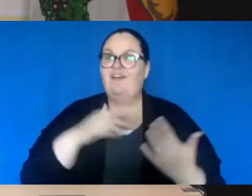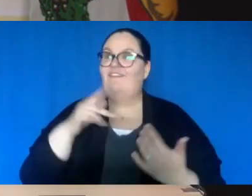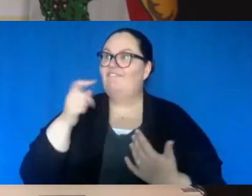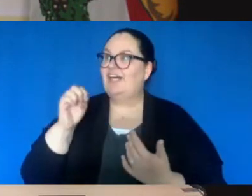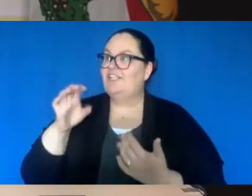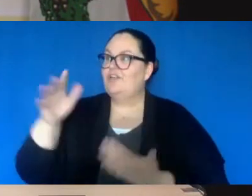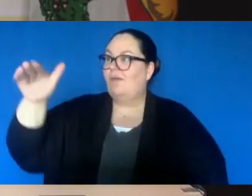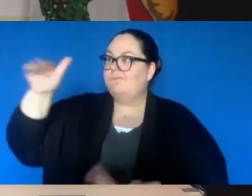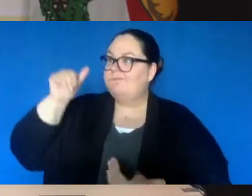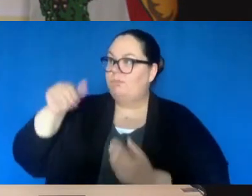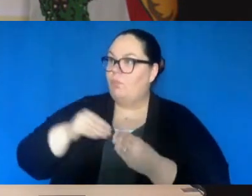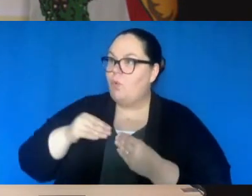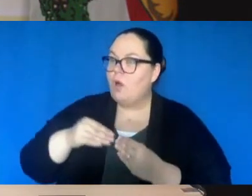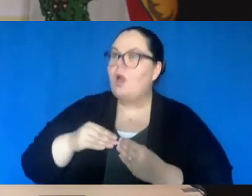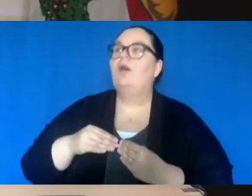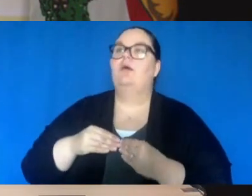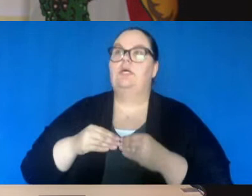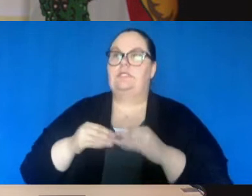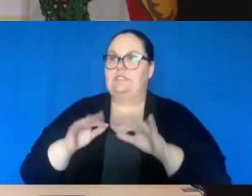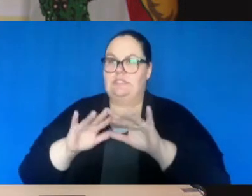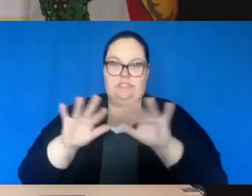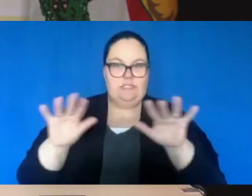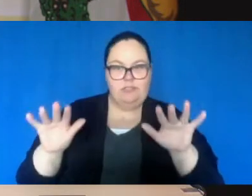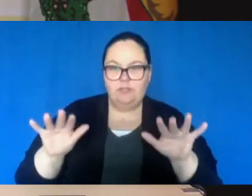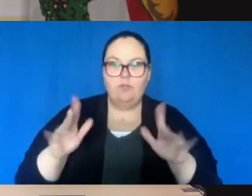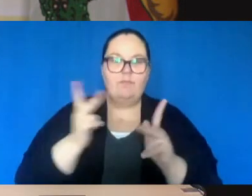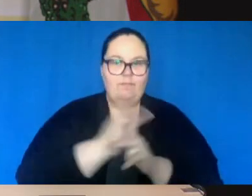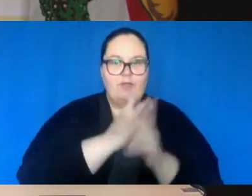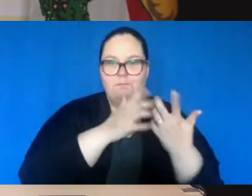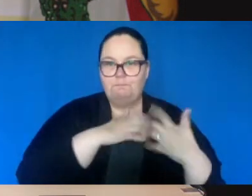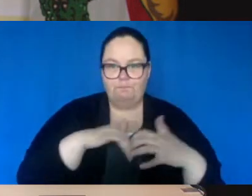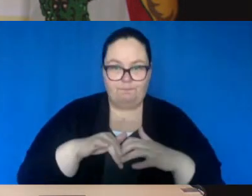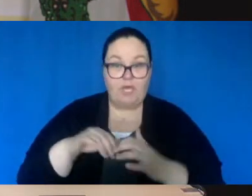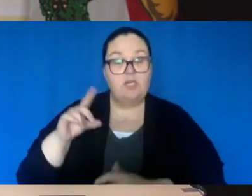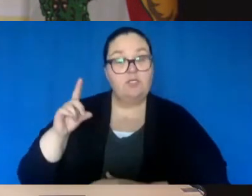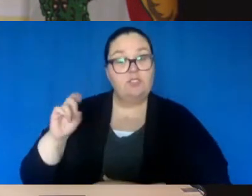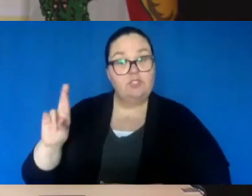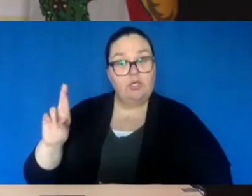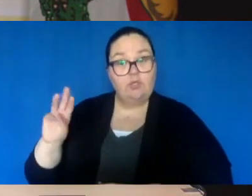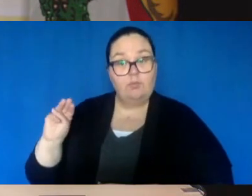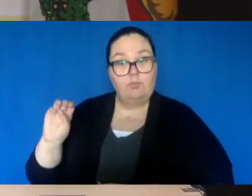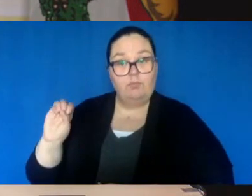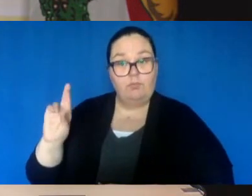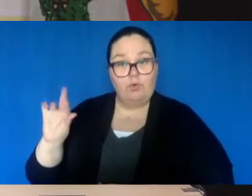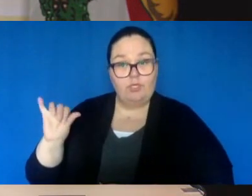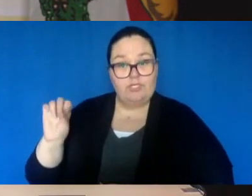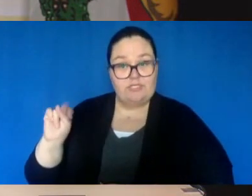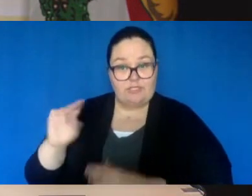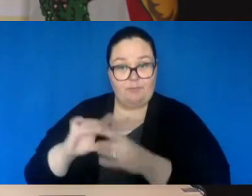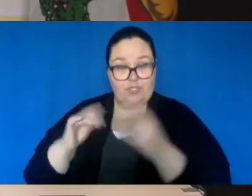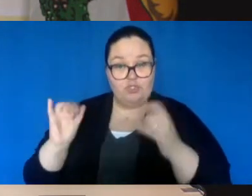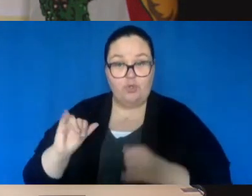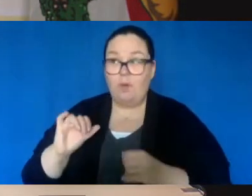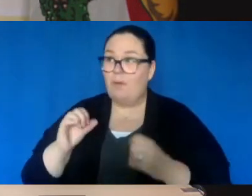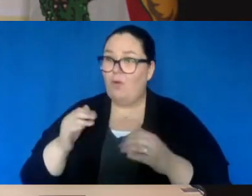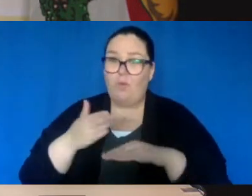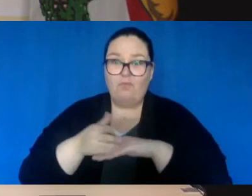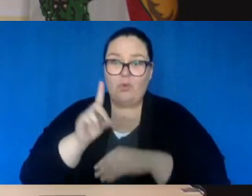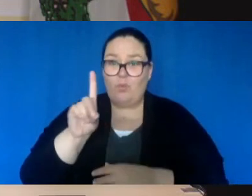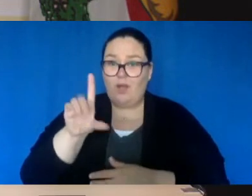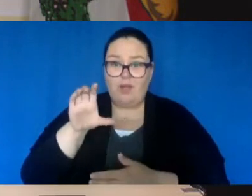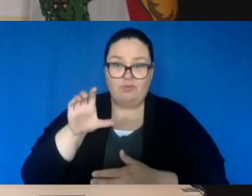coming in. And I'm glad Dr. Morrison mentioned as well, there are still hundreds of appointments available in